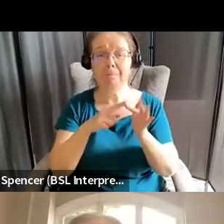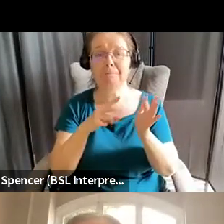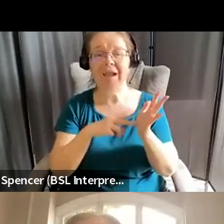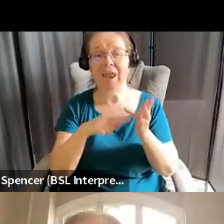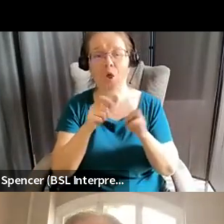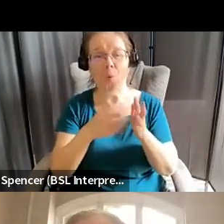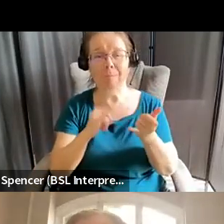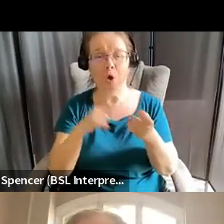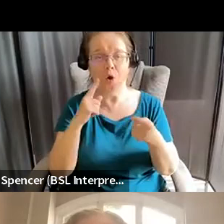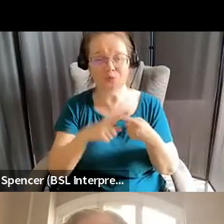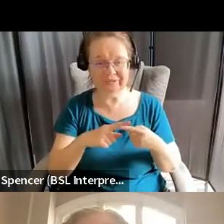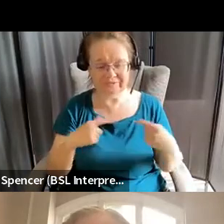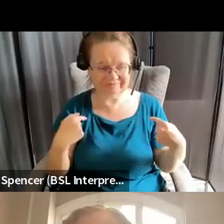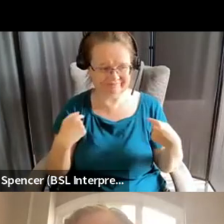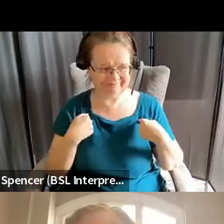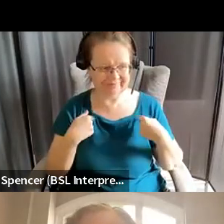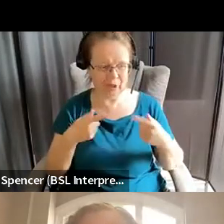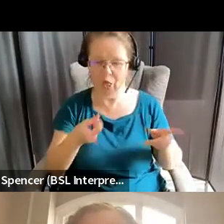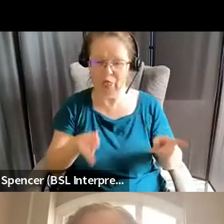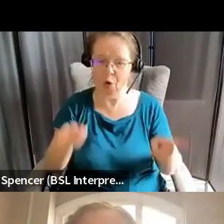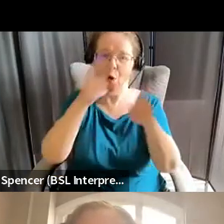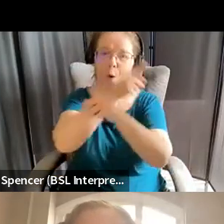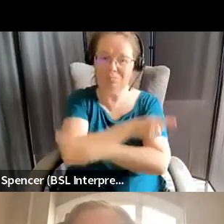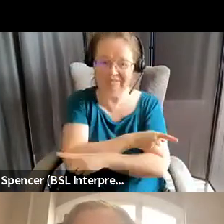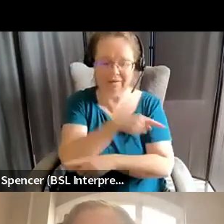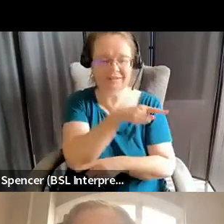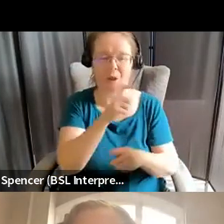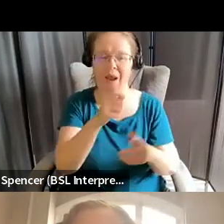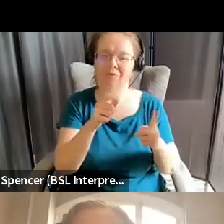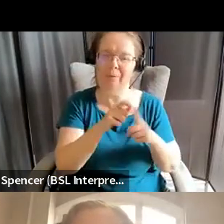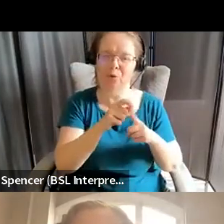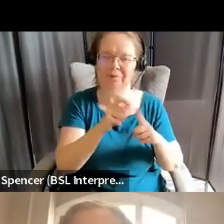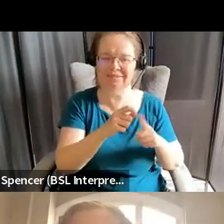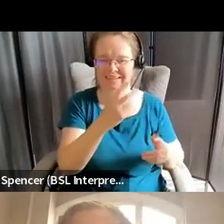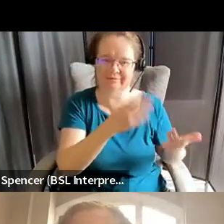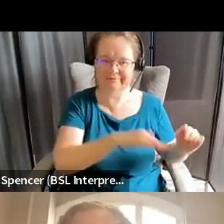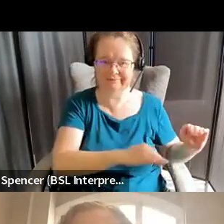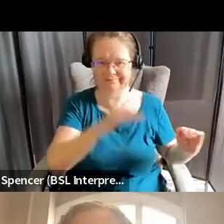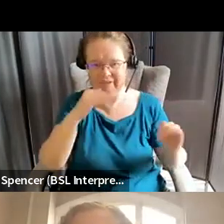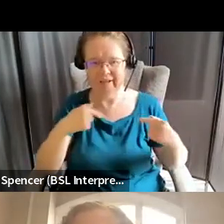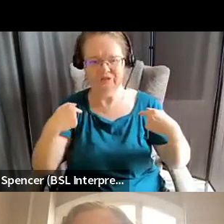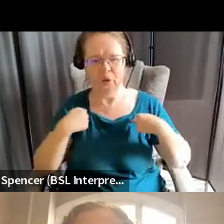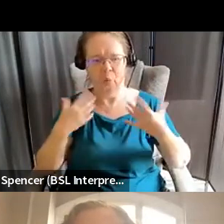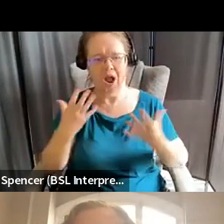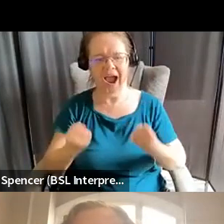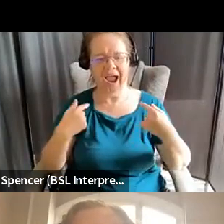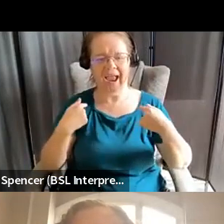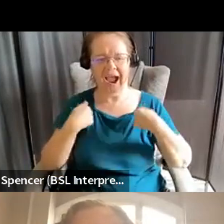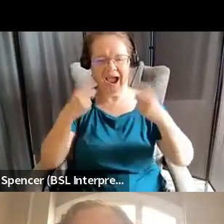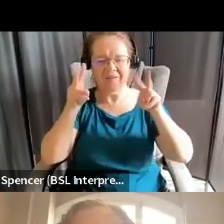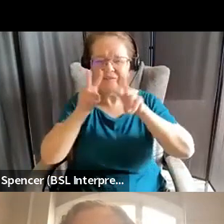get visually triggered vestibular migraines. So motion on screen can